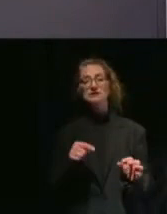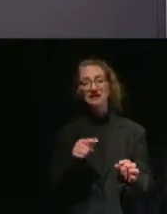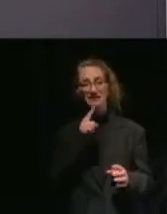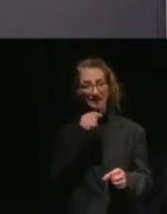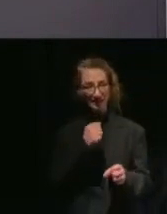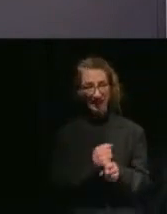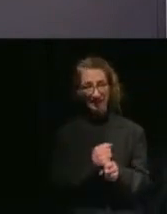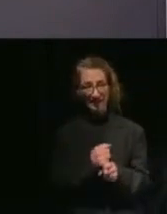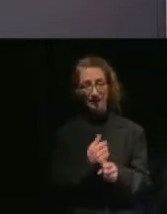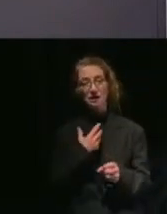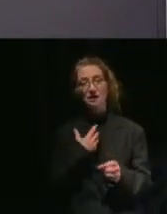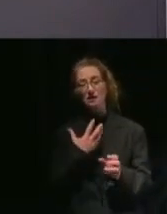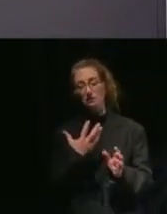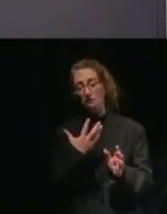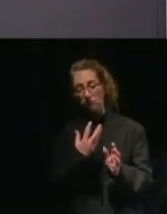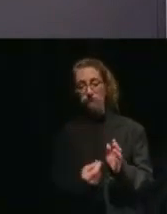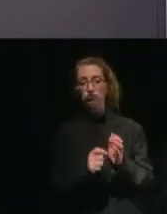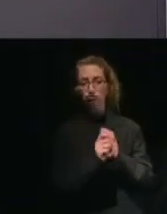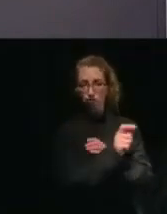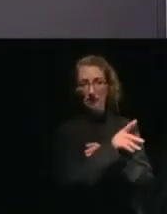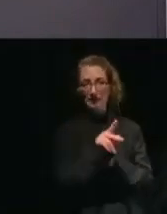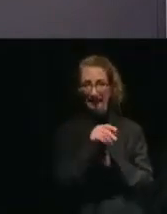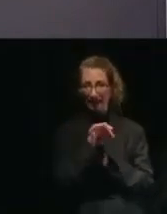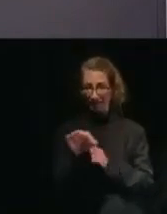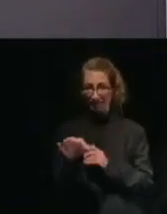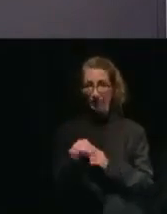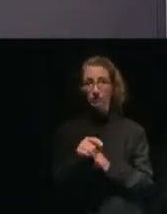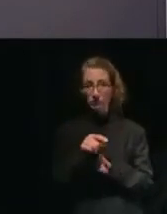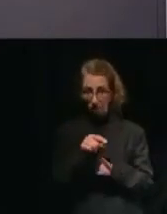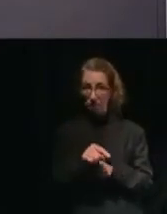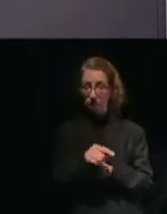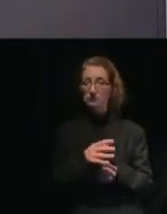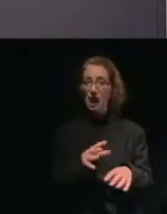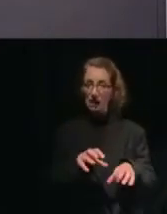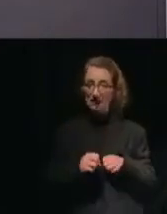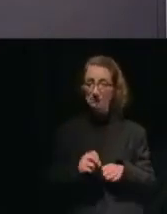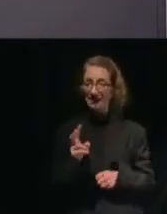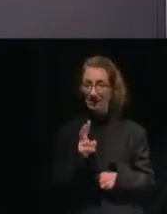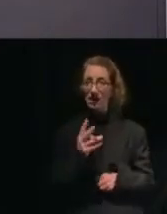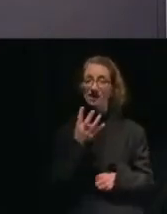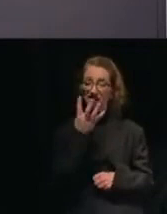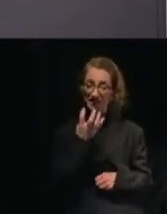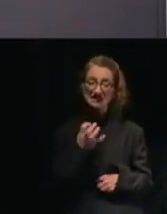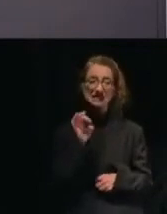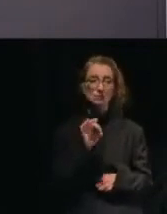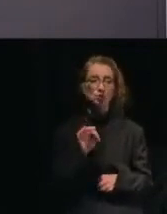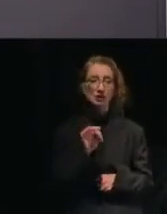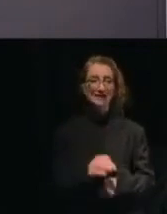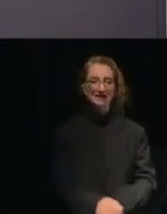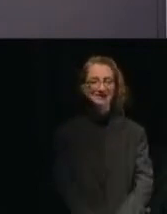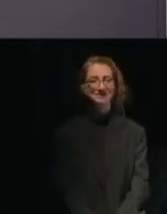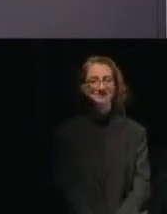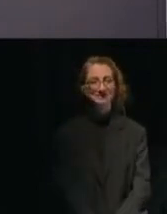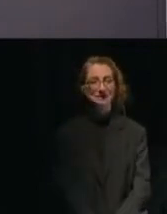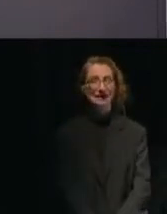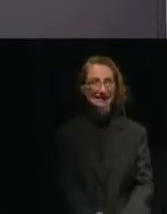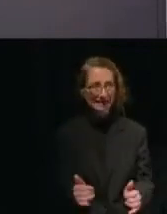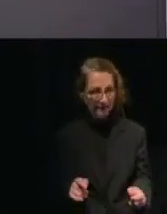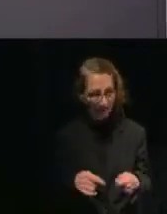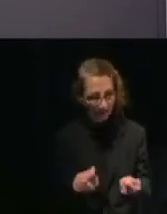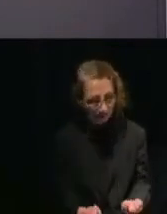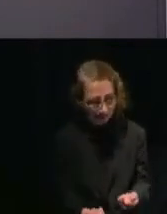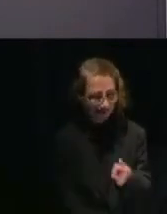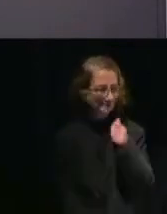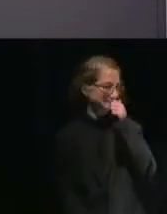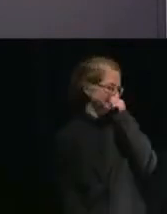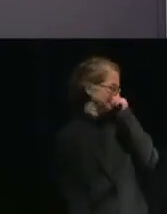asked for that. Okay, and here are the results. And here's the social